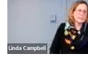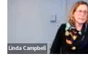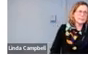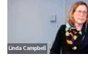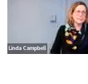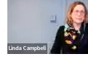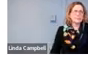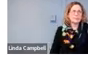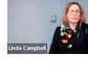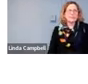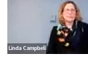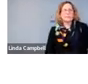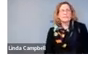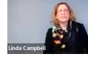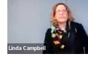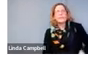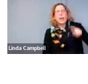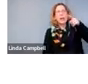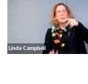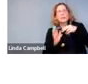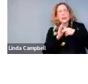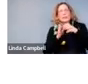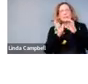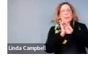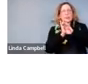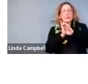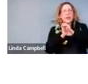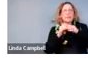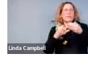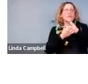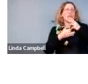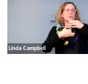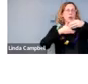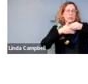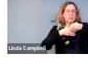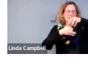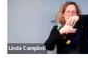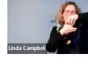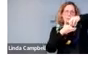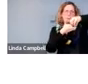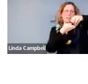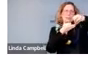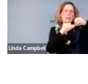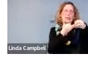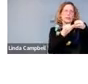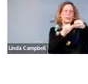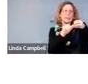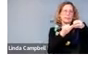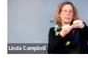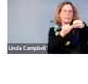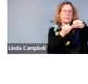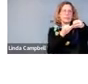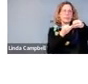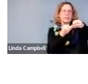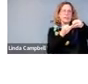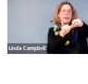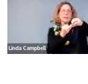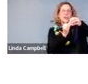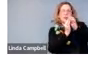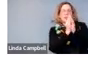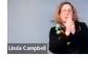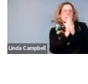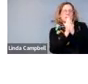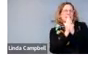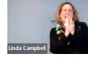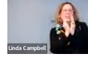And so our friend zebra mussel. This is a freshwater mussel with zebra mussels